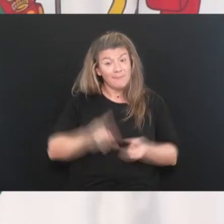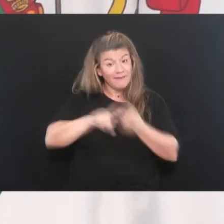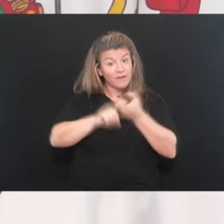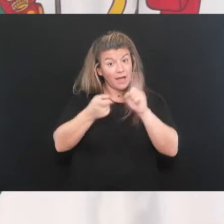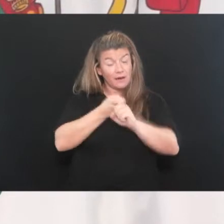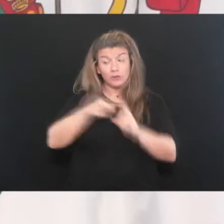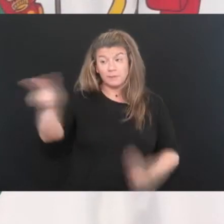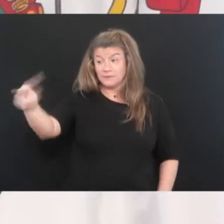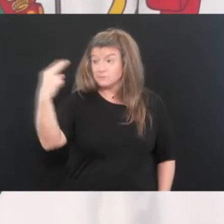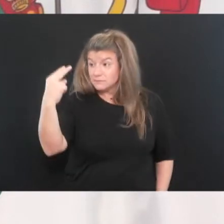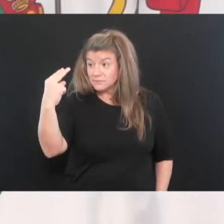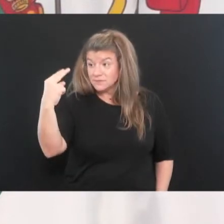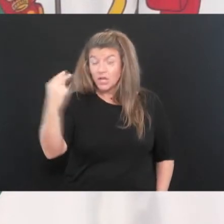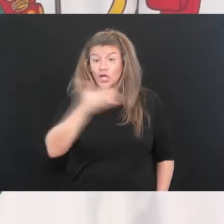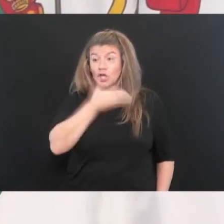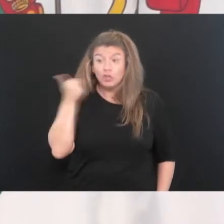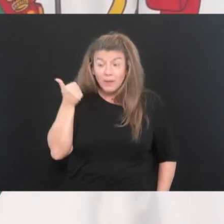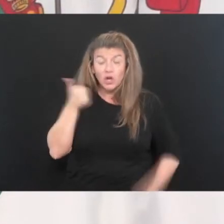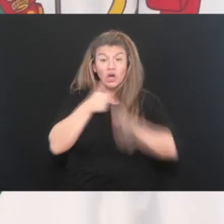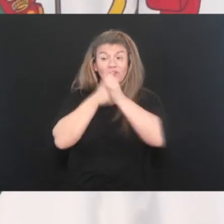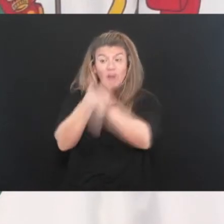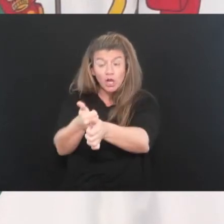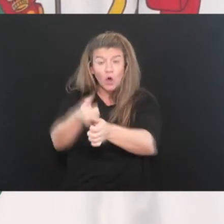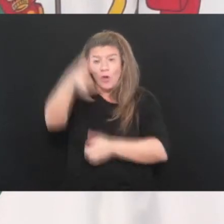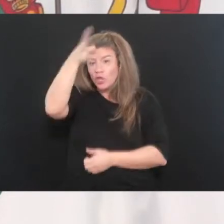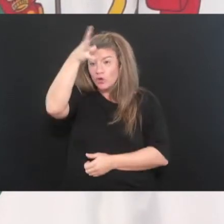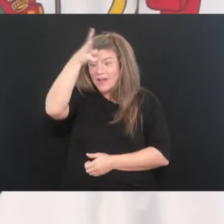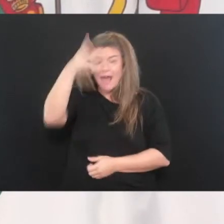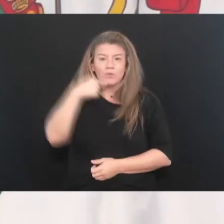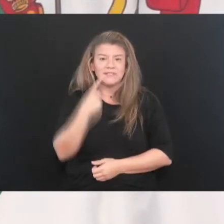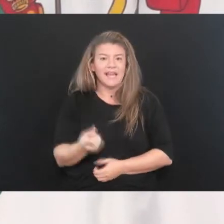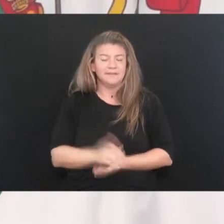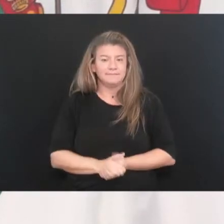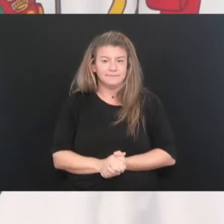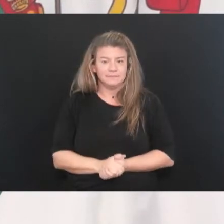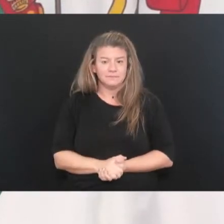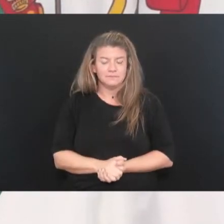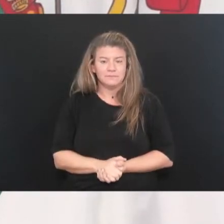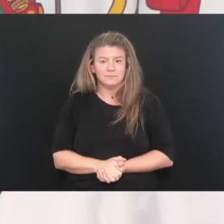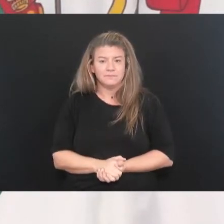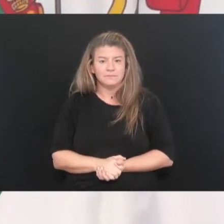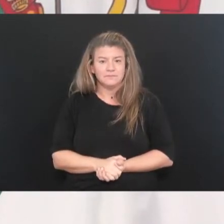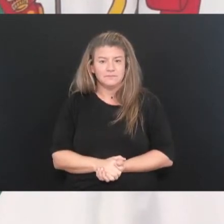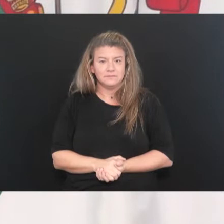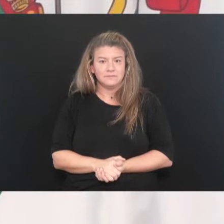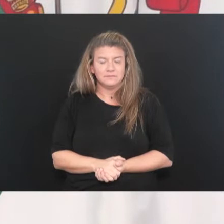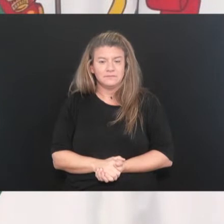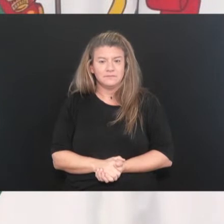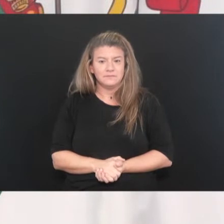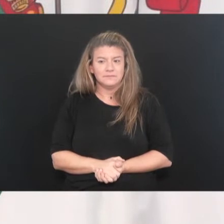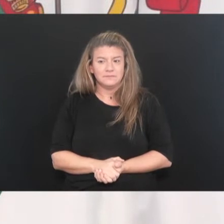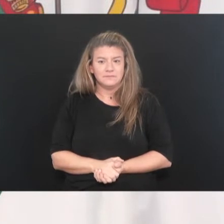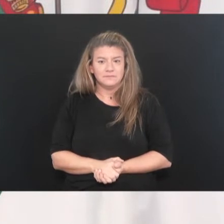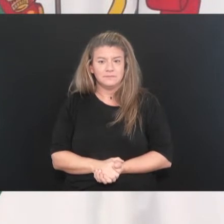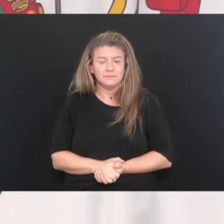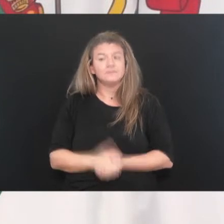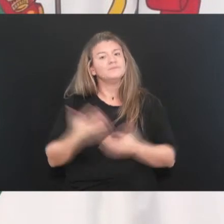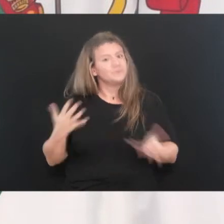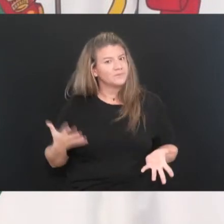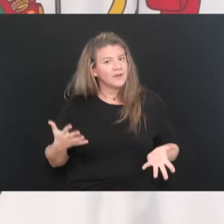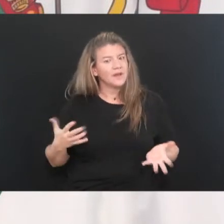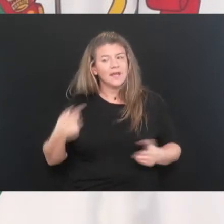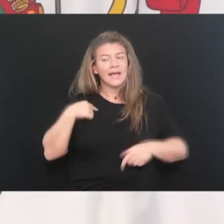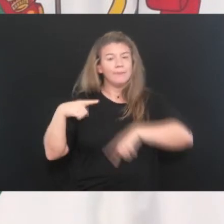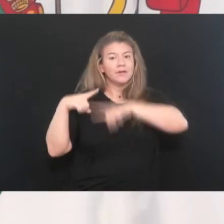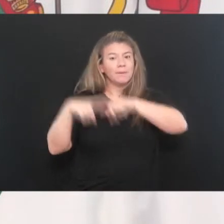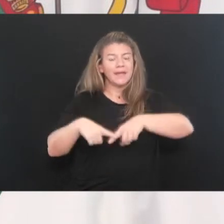said, you better do what your dad would tell you to do. Well, I'm going to depend on a lot of